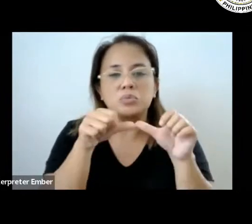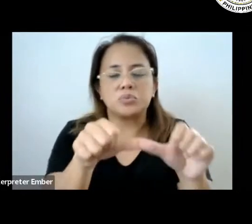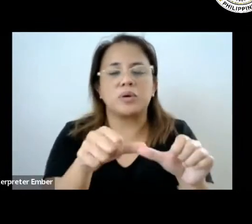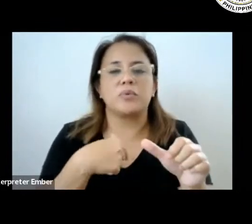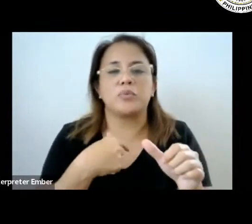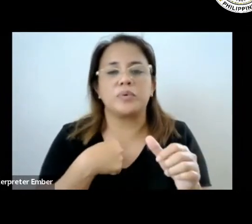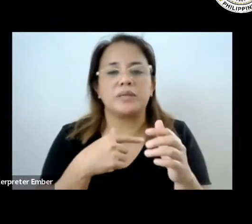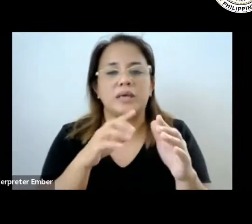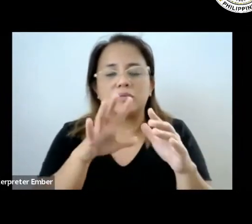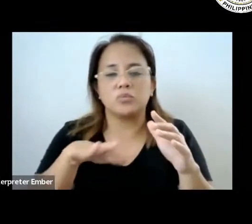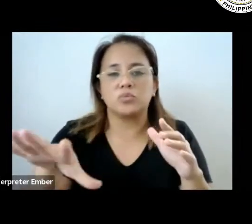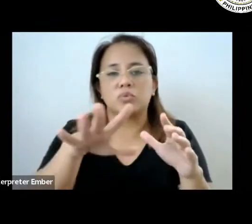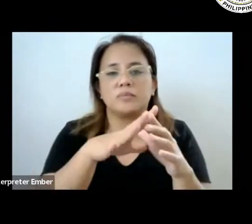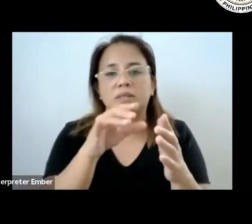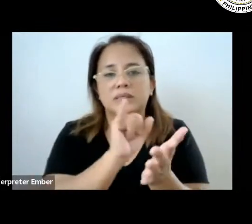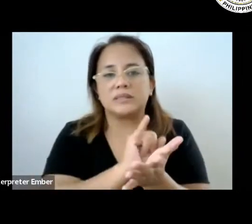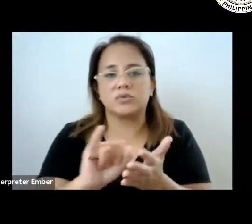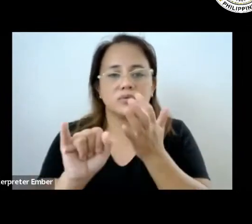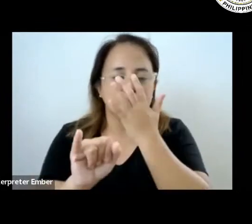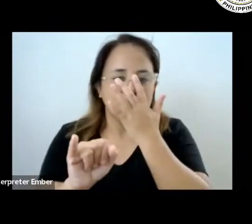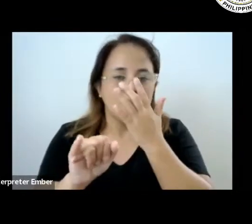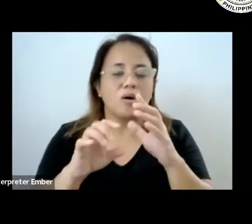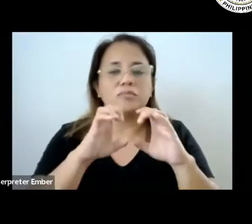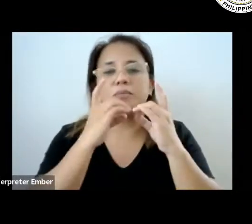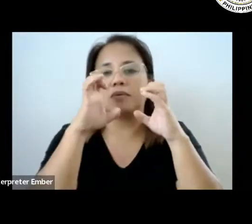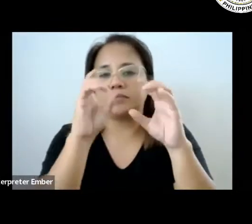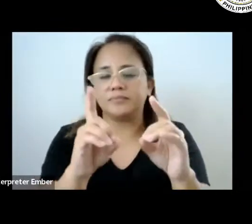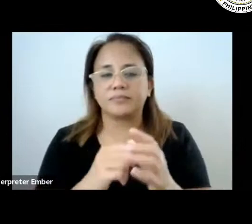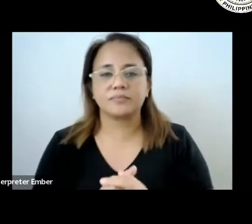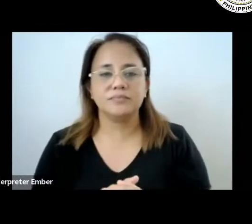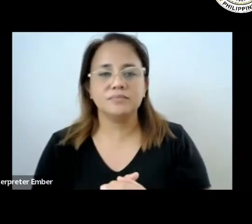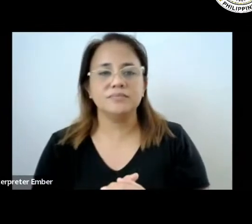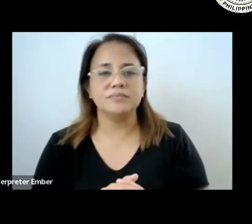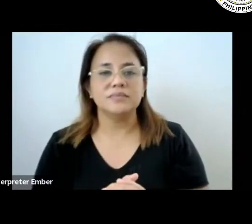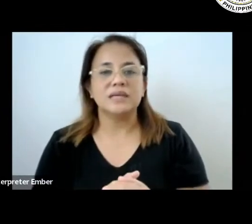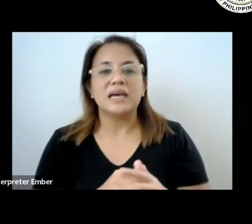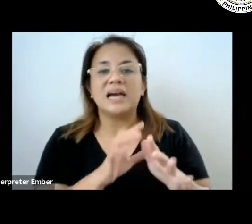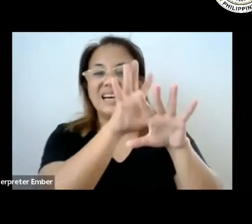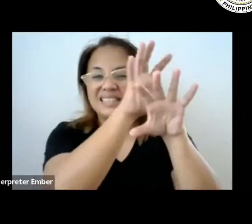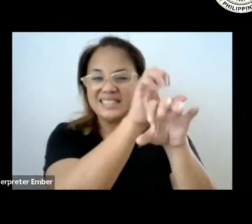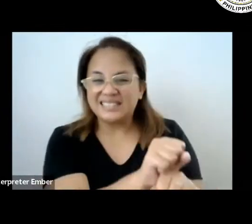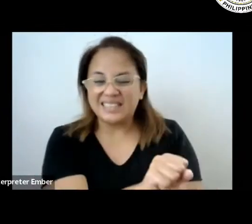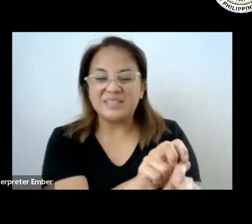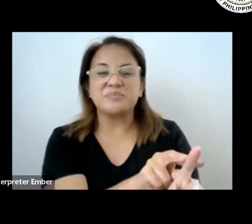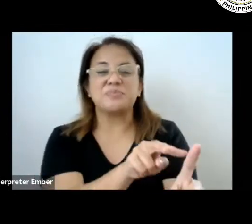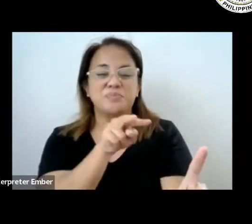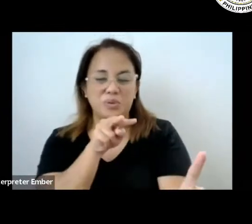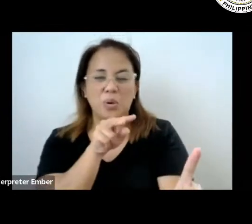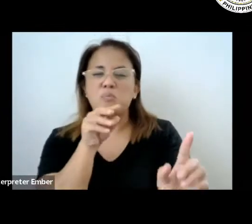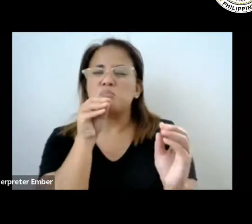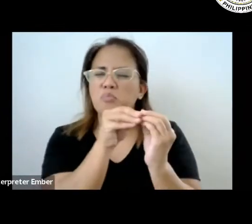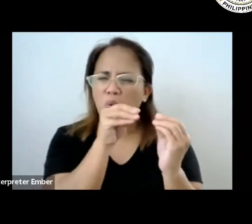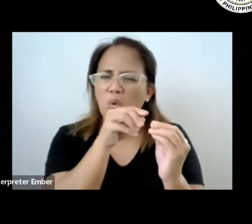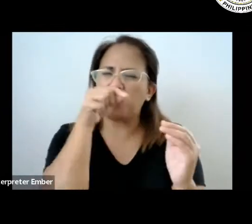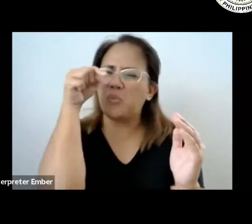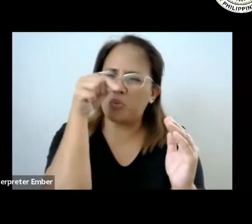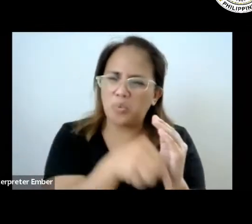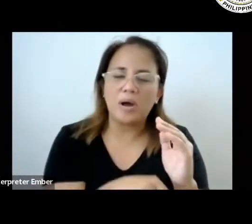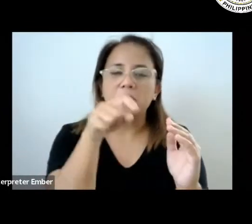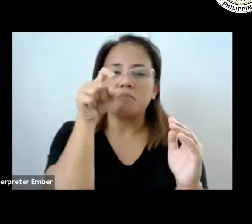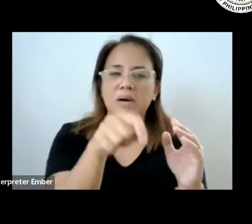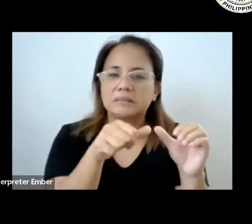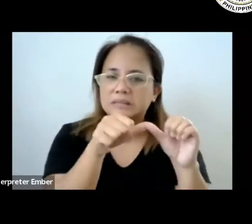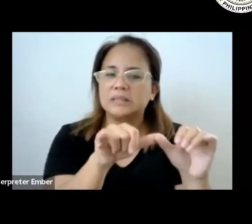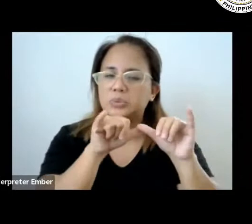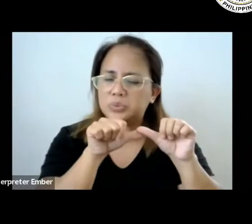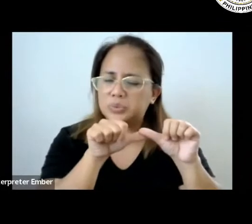the entire institution of DepEd. The traditional view runs deep and shall probably still remain